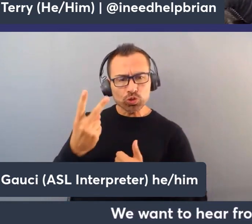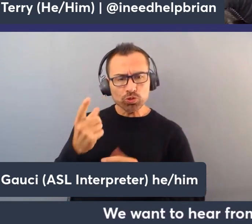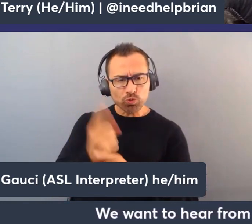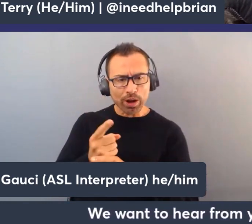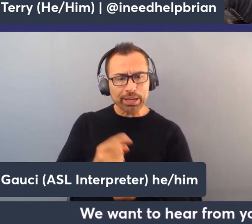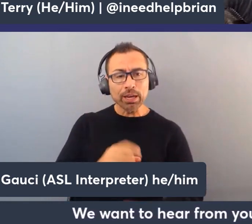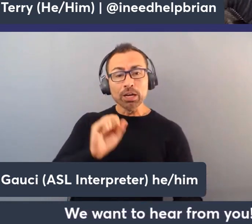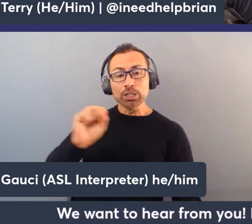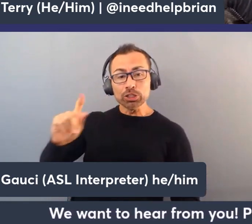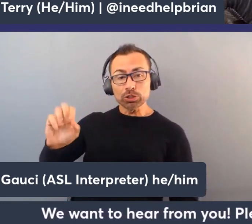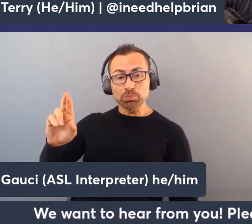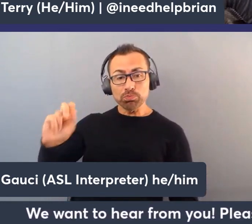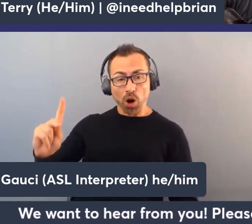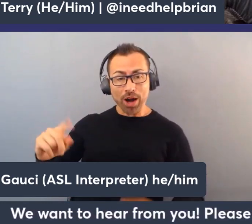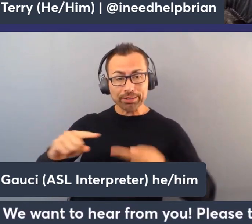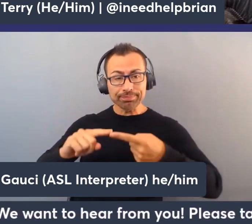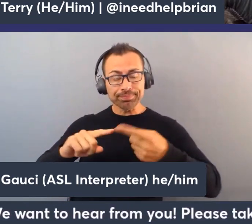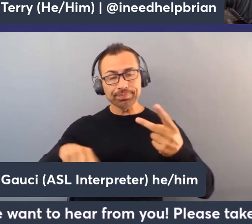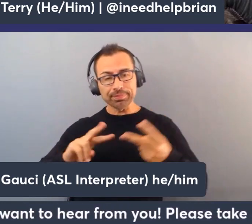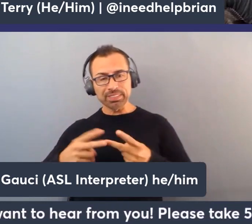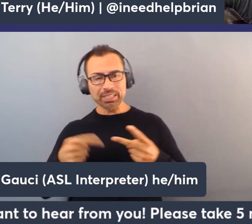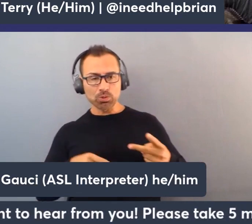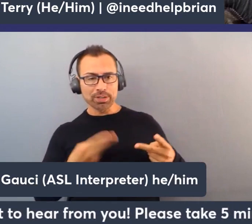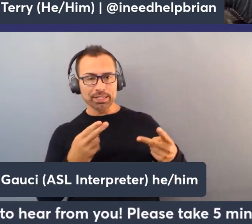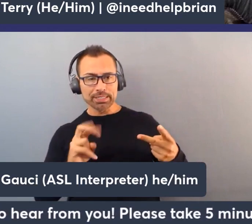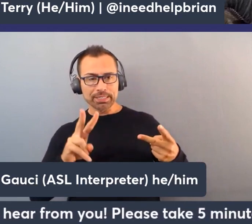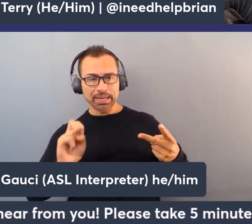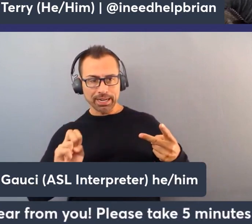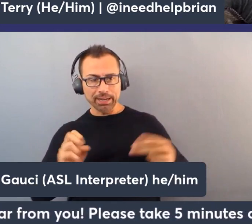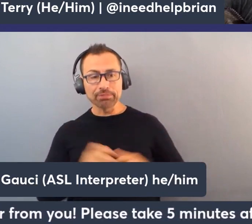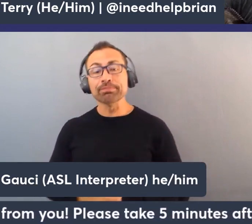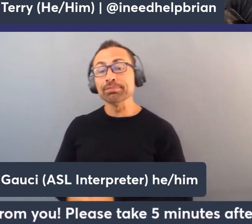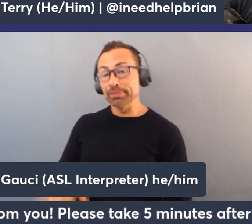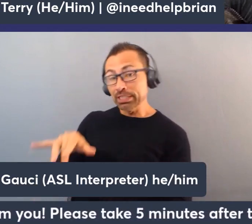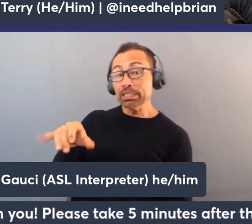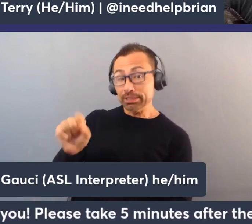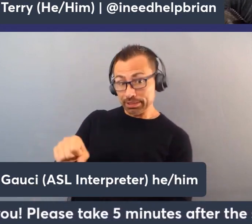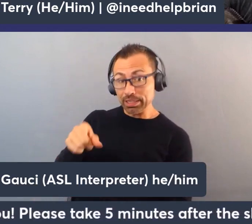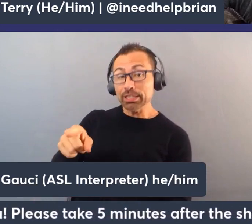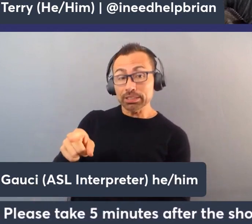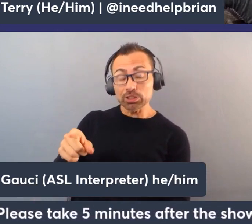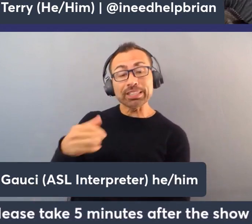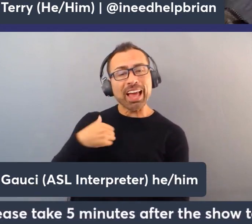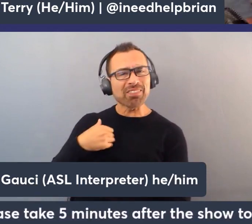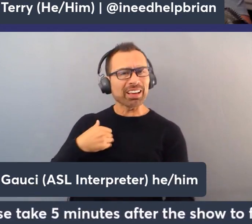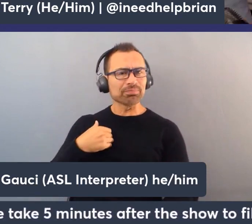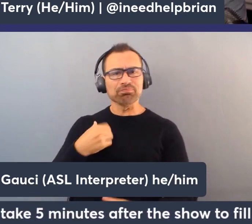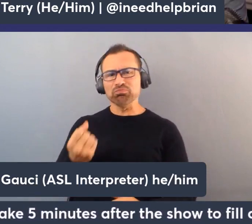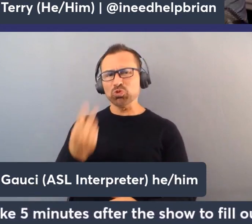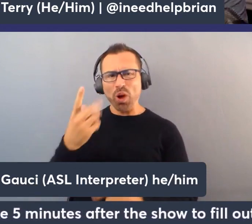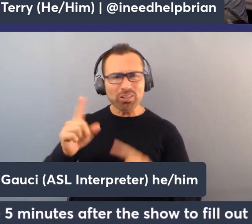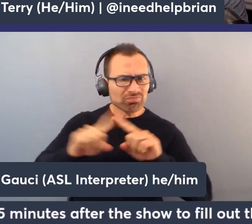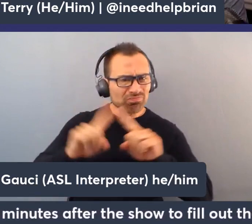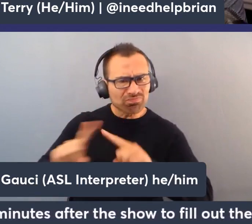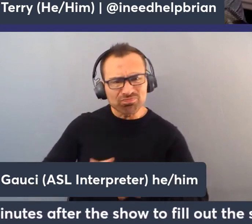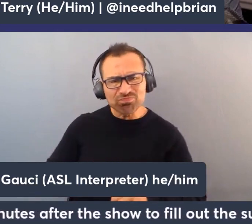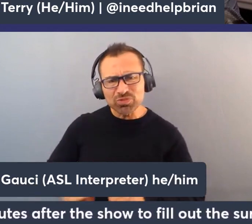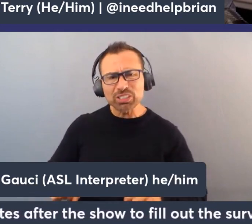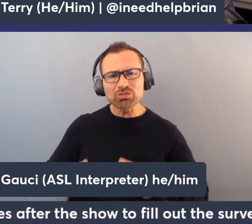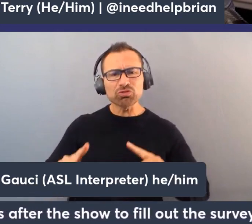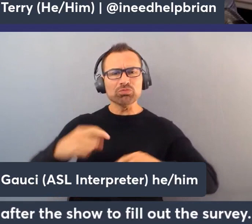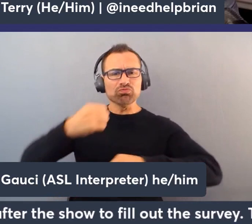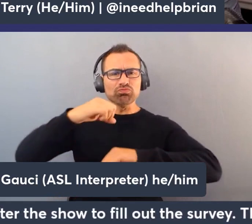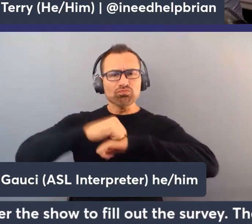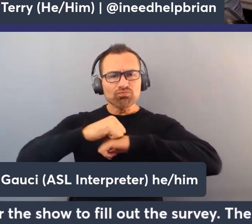That's correct. Yep. So yeah, with EMR on EC2, there's about a dozen different frameworks you can deploy. Anything from Spark and